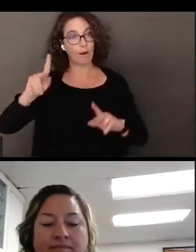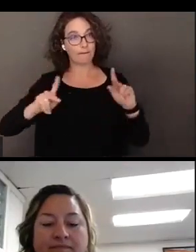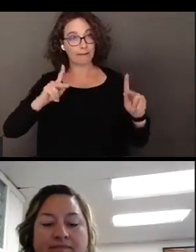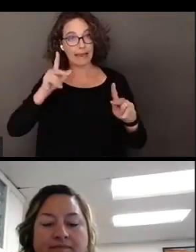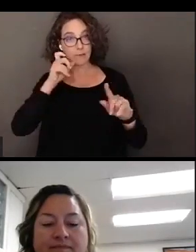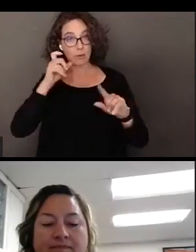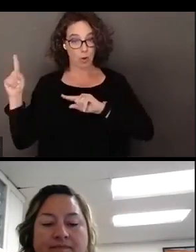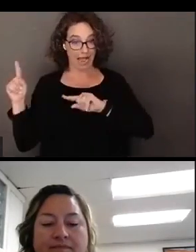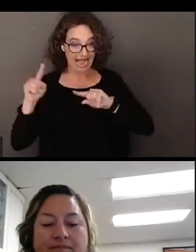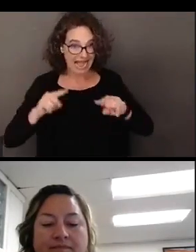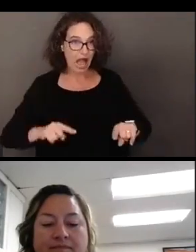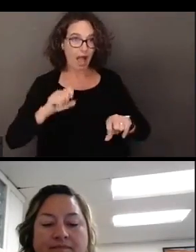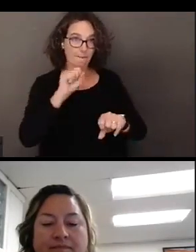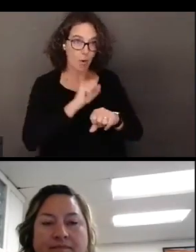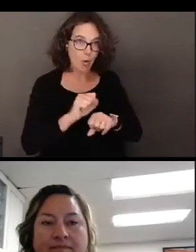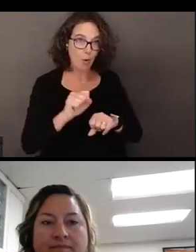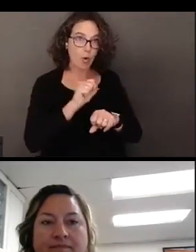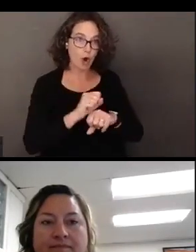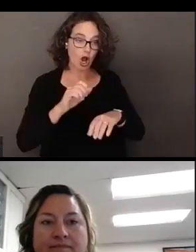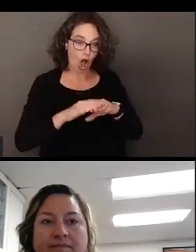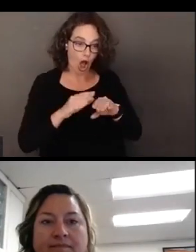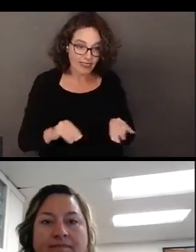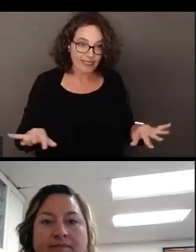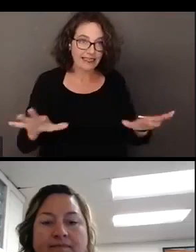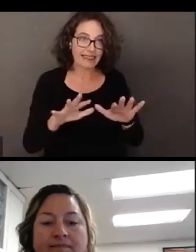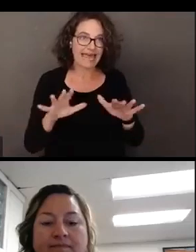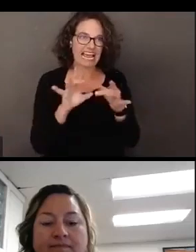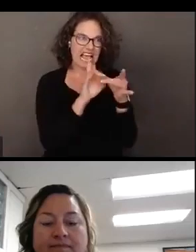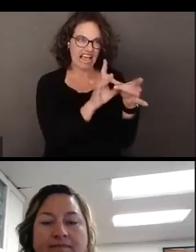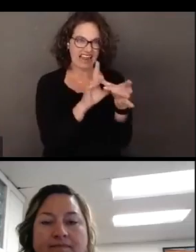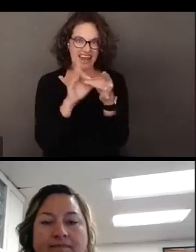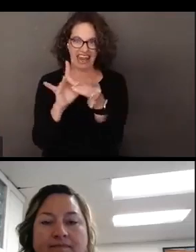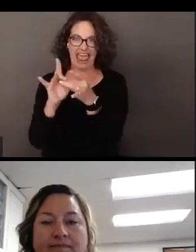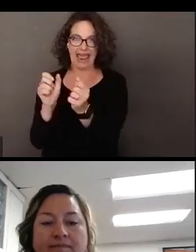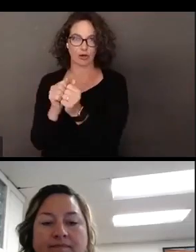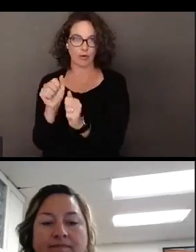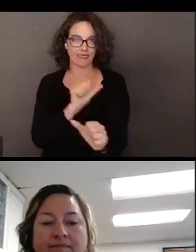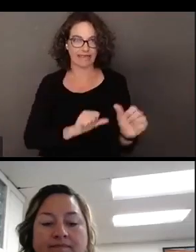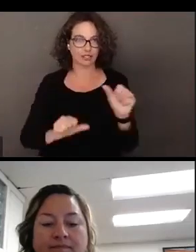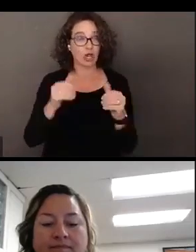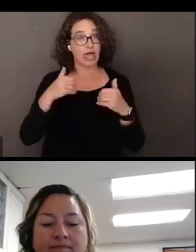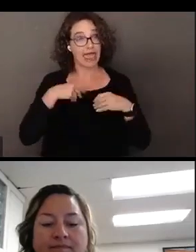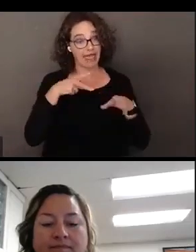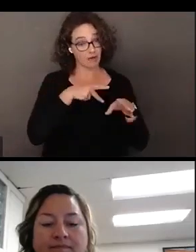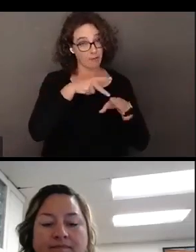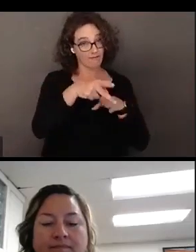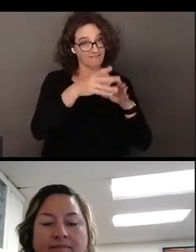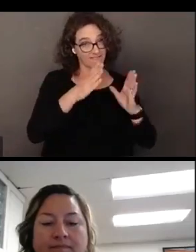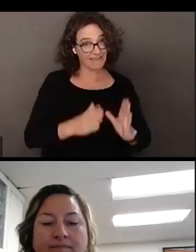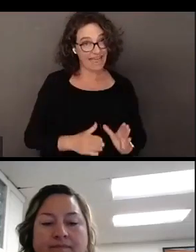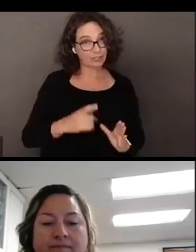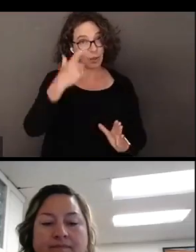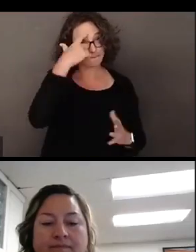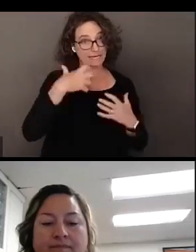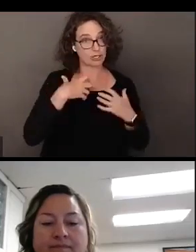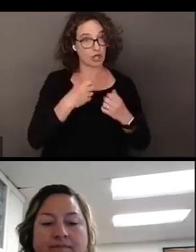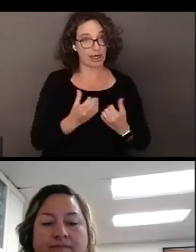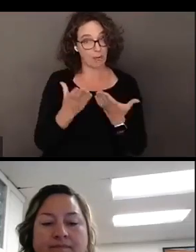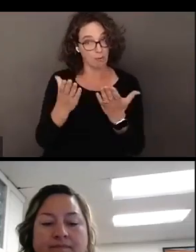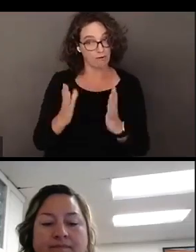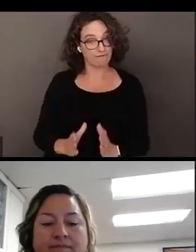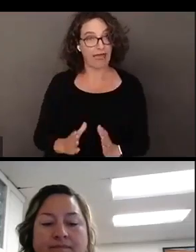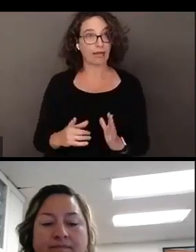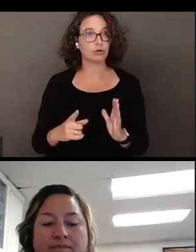work the land to connect with each other and to have a professional mental health provider there to guide